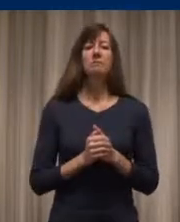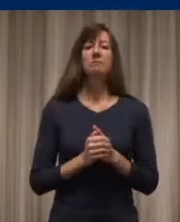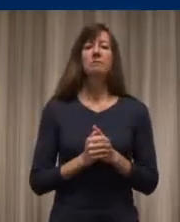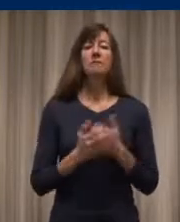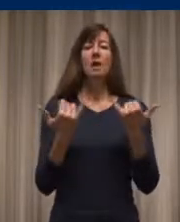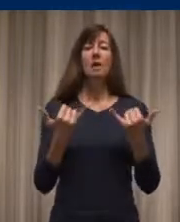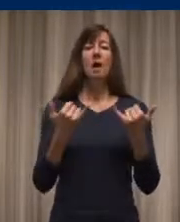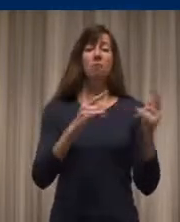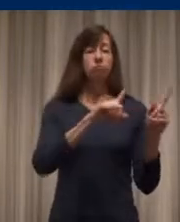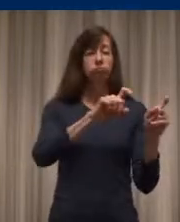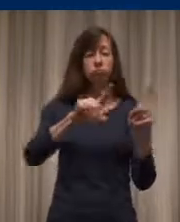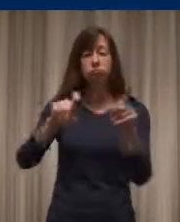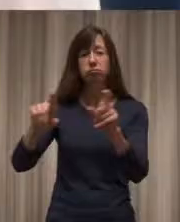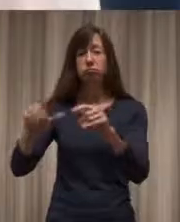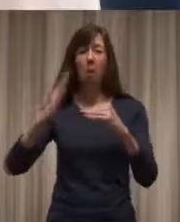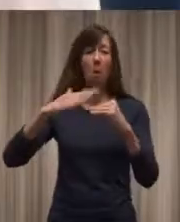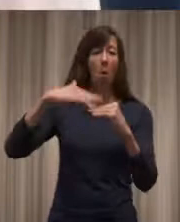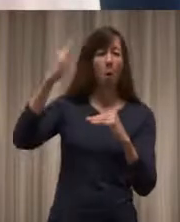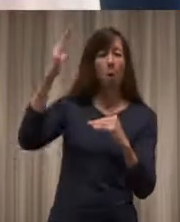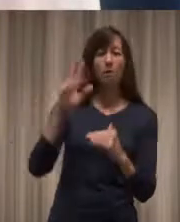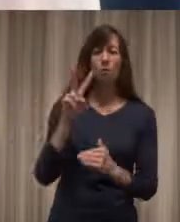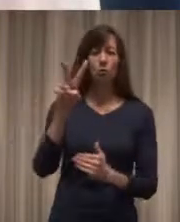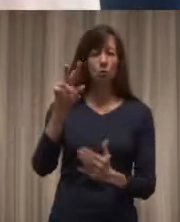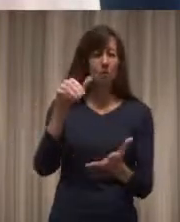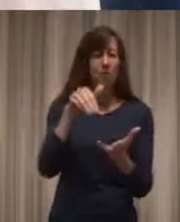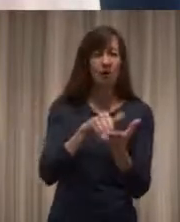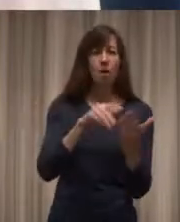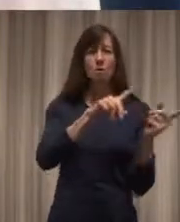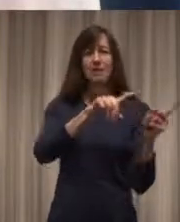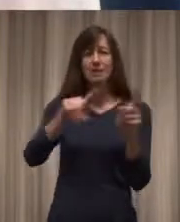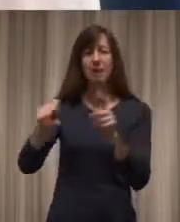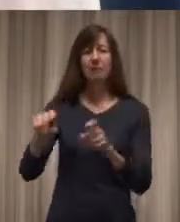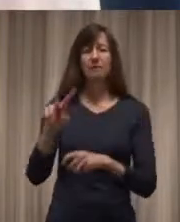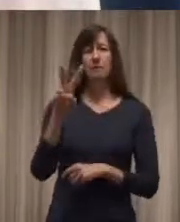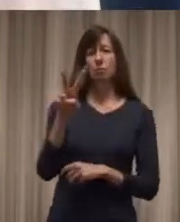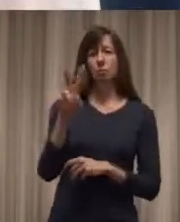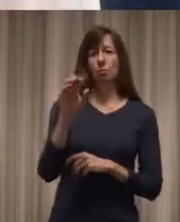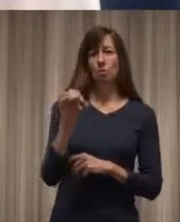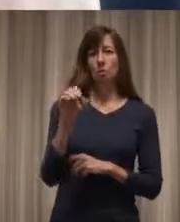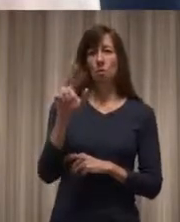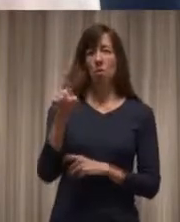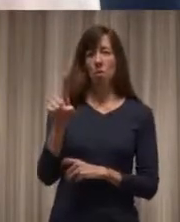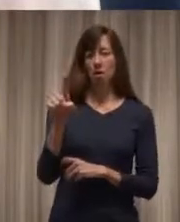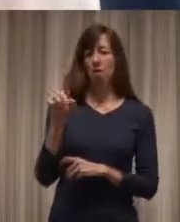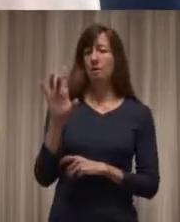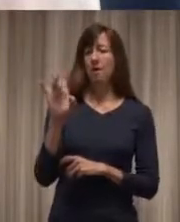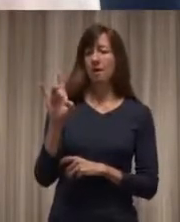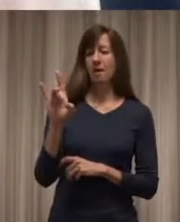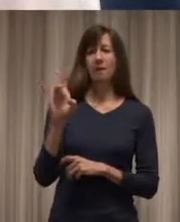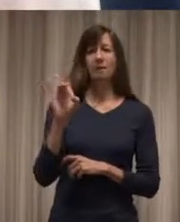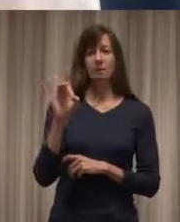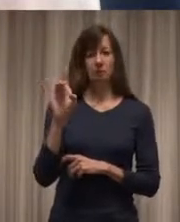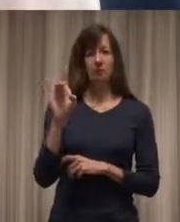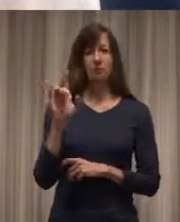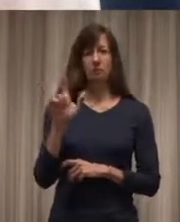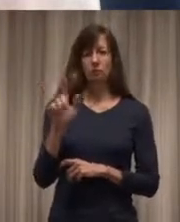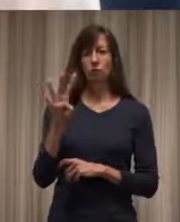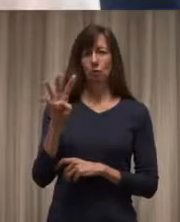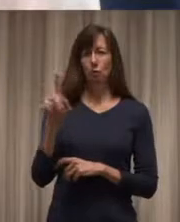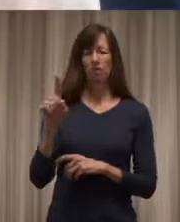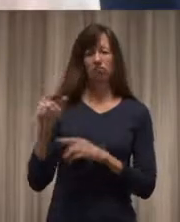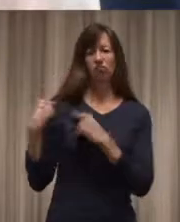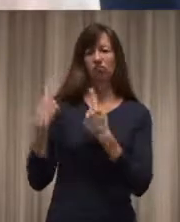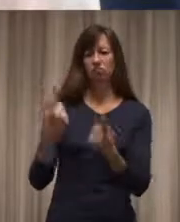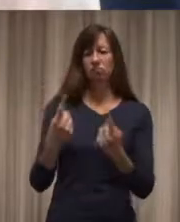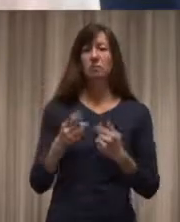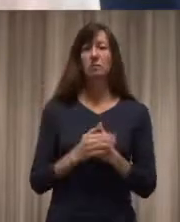are well over 200,000 tests administered, 201,824 to be exact, and we're pushing every day. I